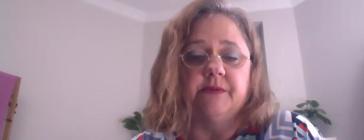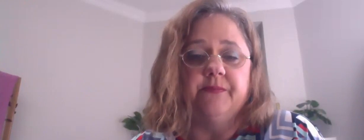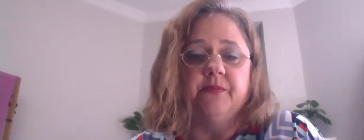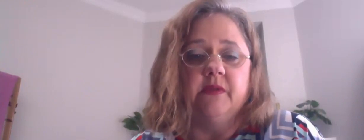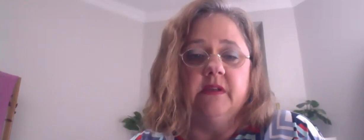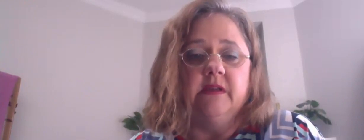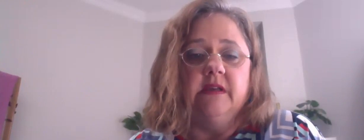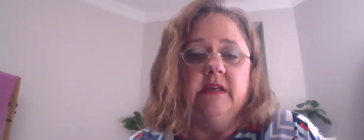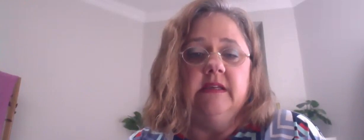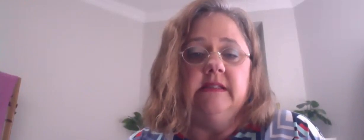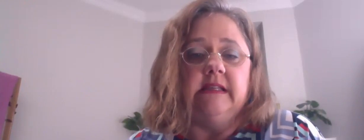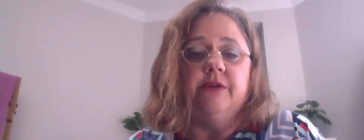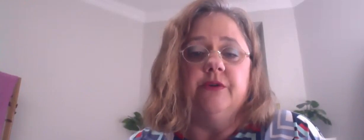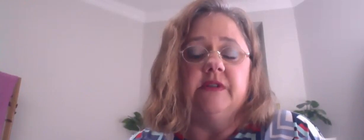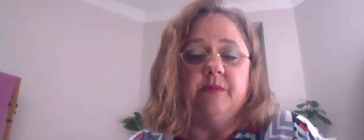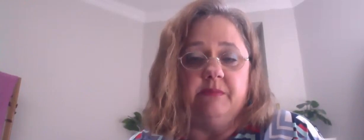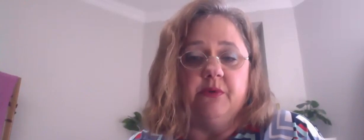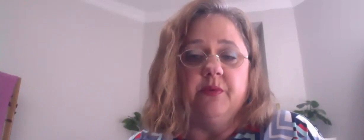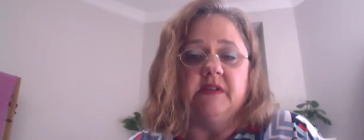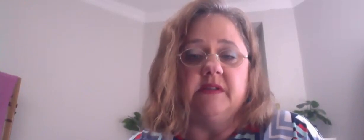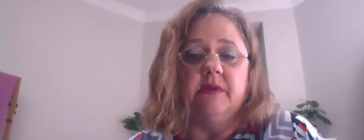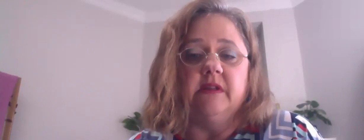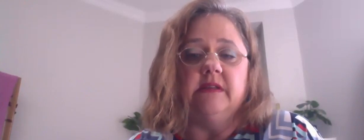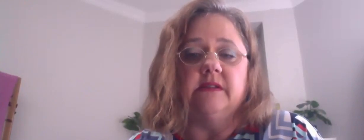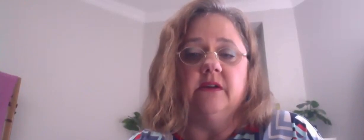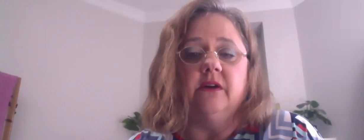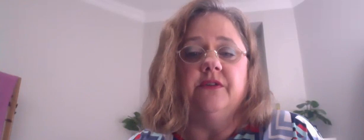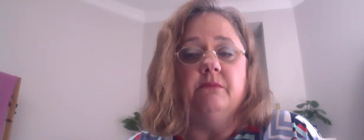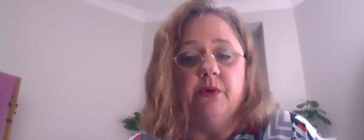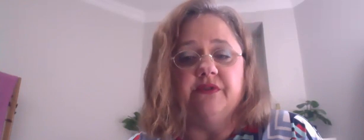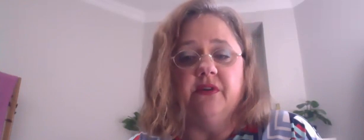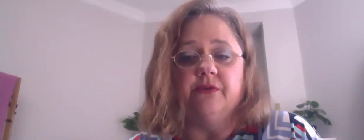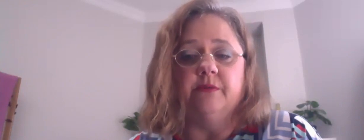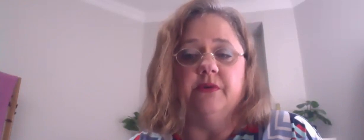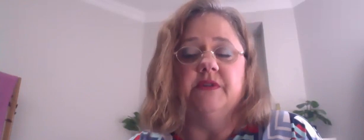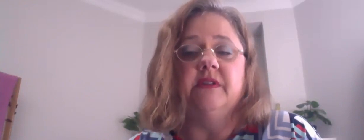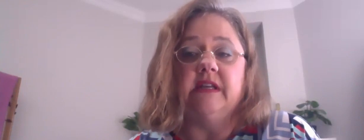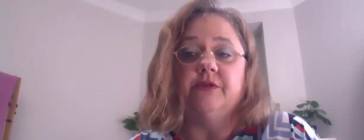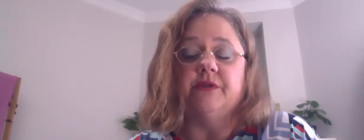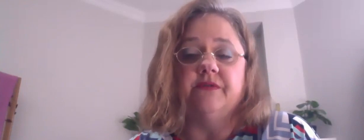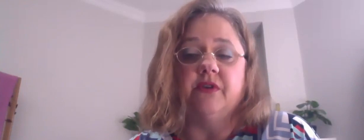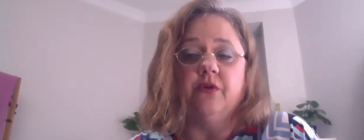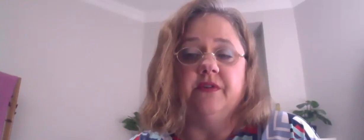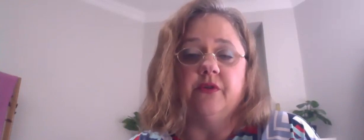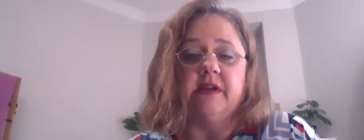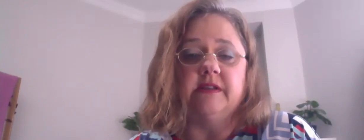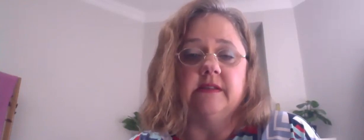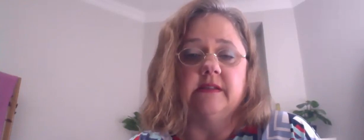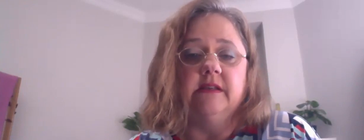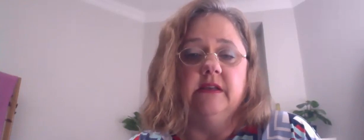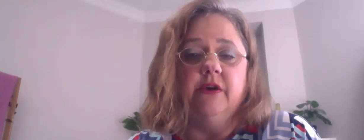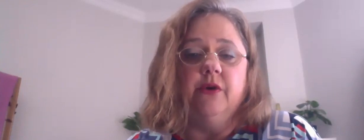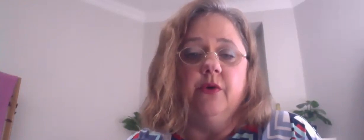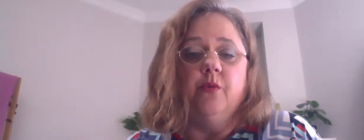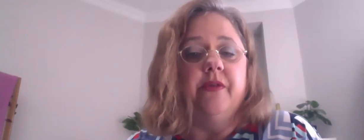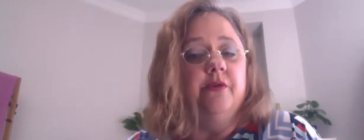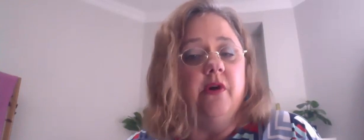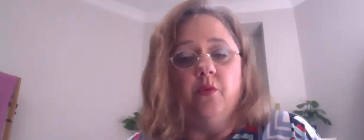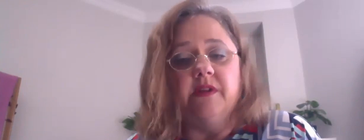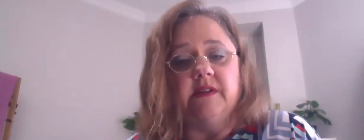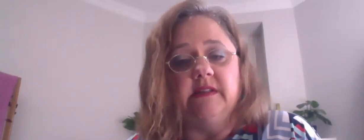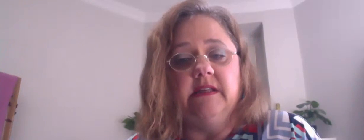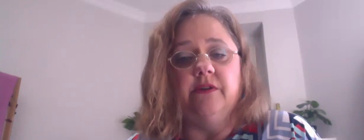hardships. Seniors and people with disabilities are the most vulnerable to the dangers of the COVID crisis.